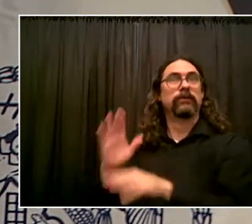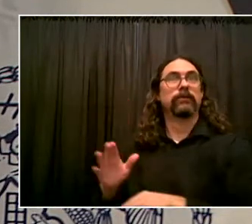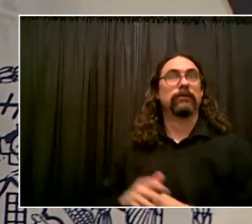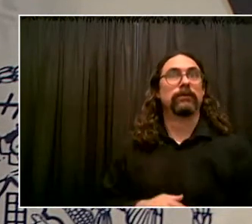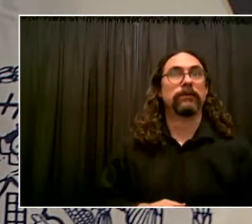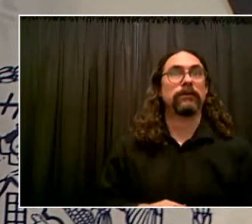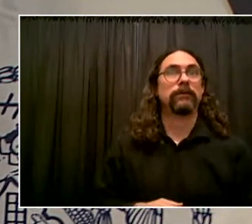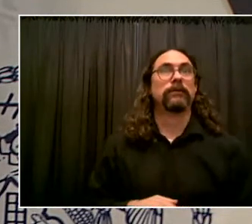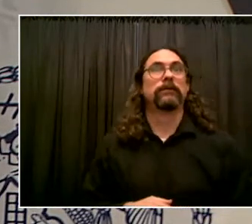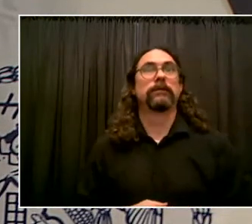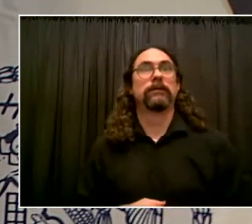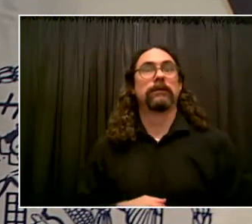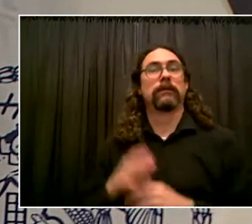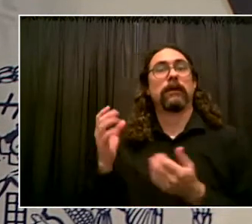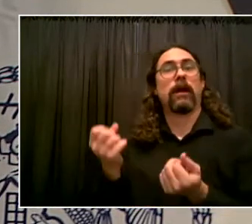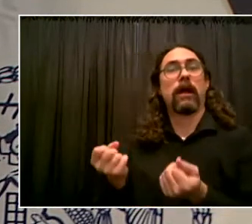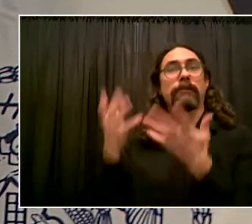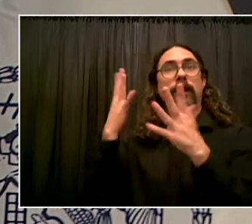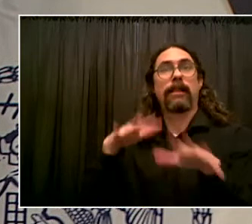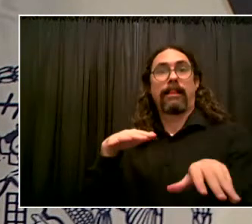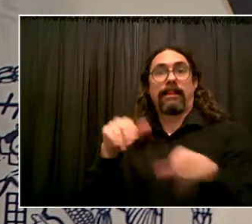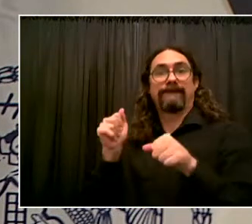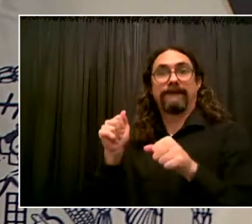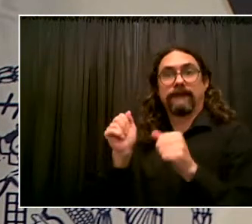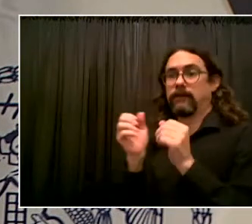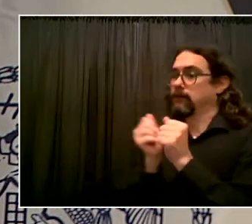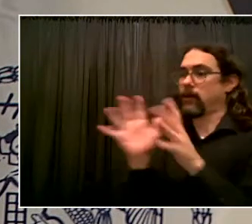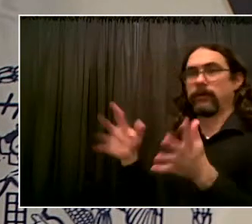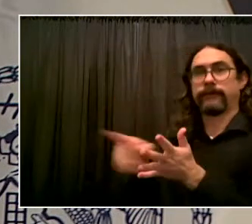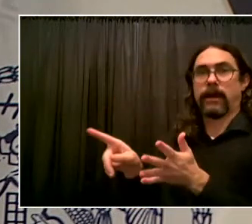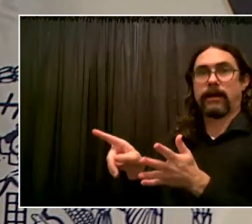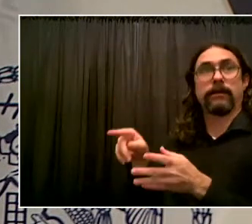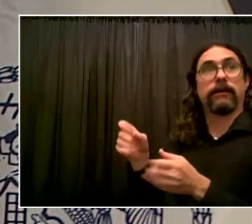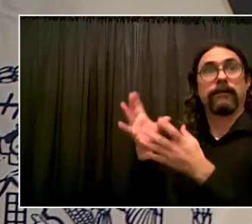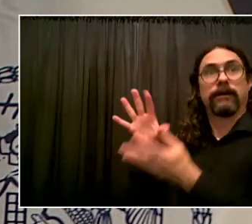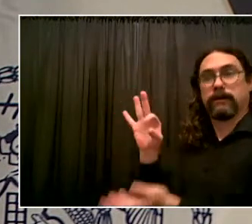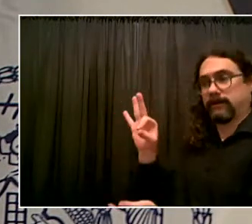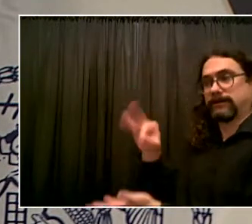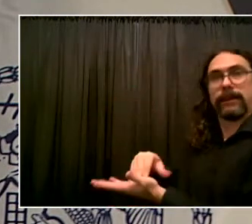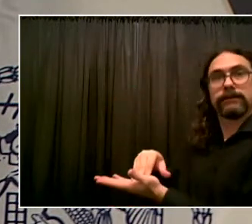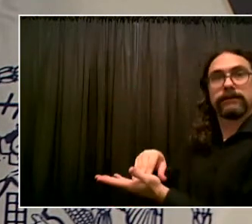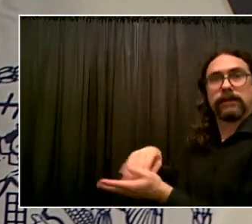hear. And I would urge everyone to get this and express this accurately.